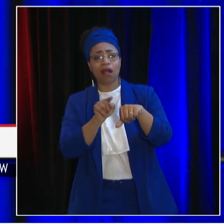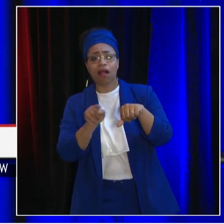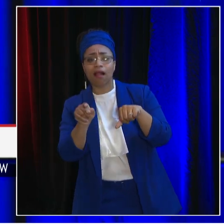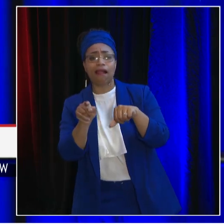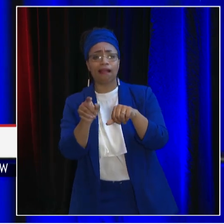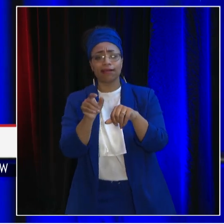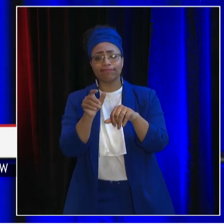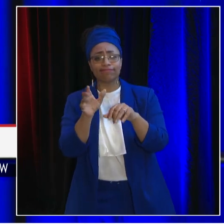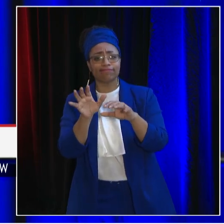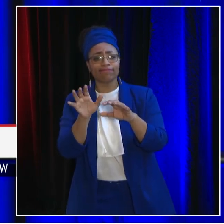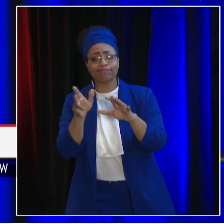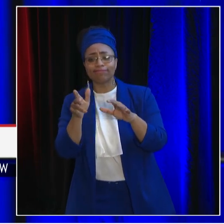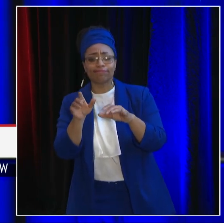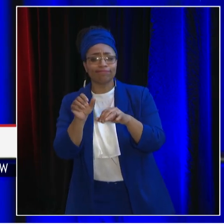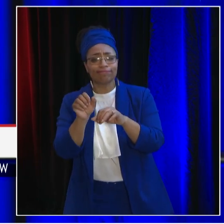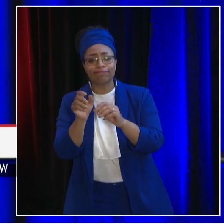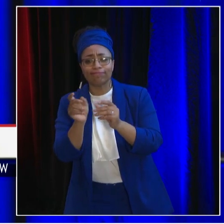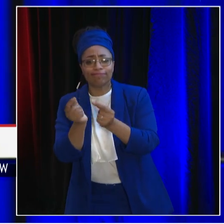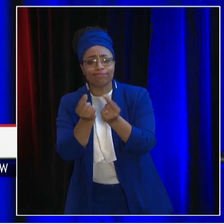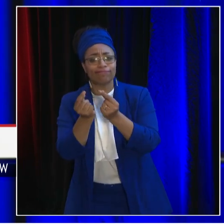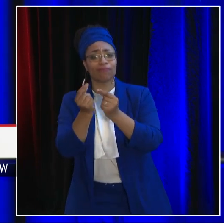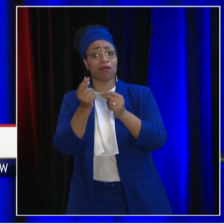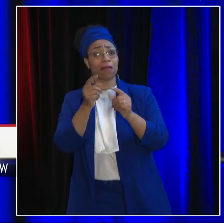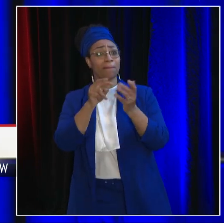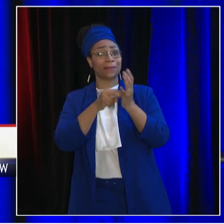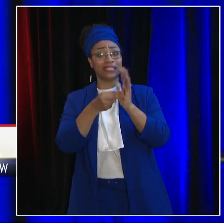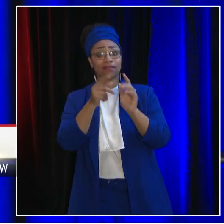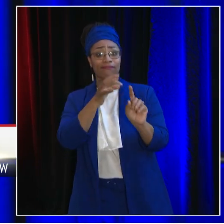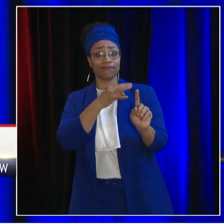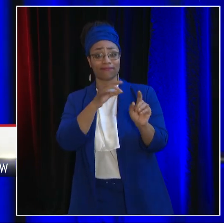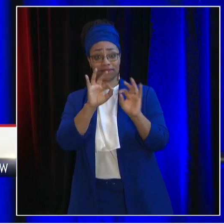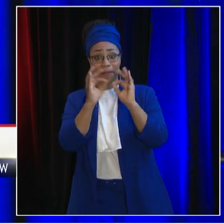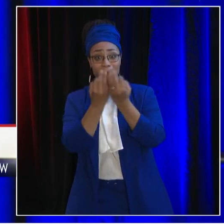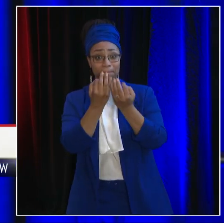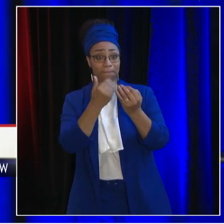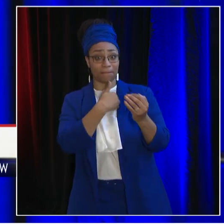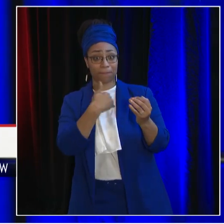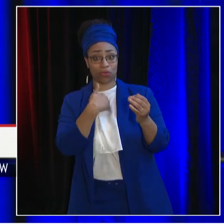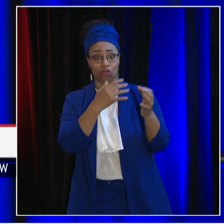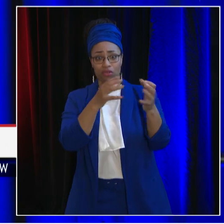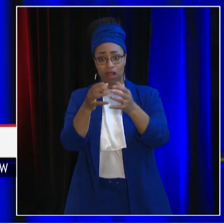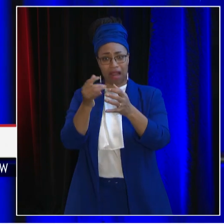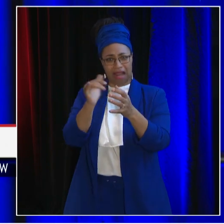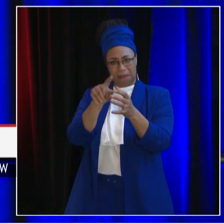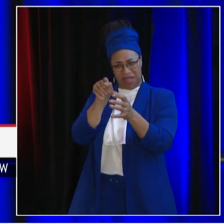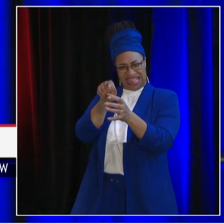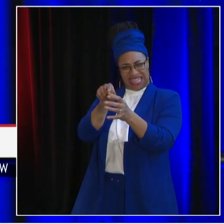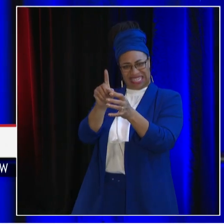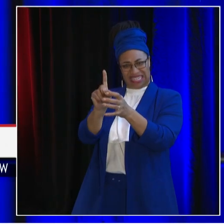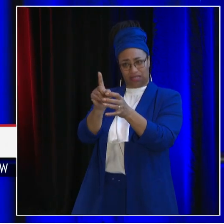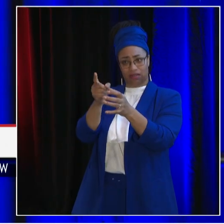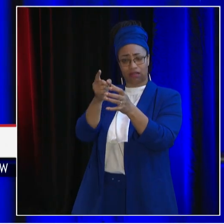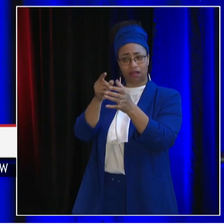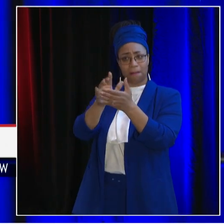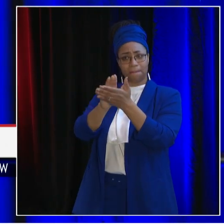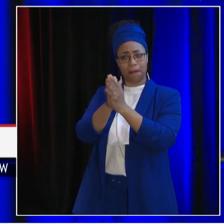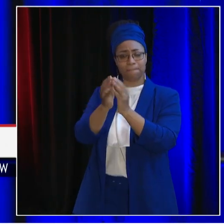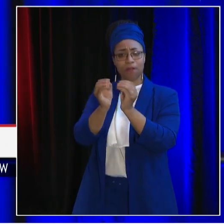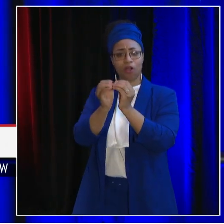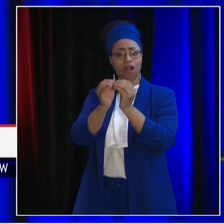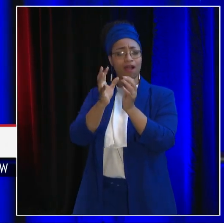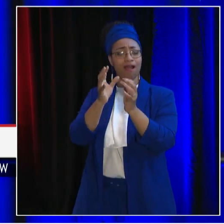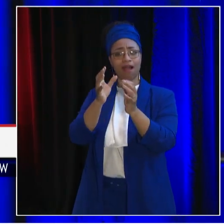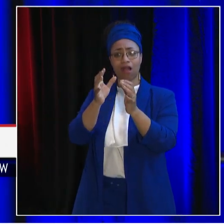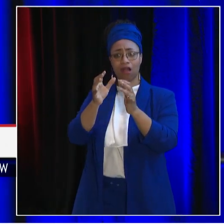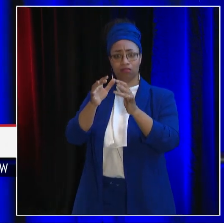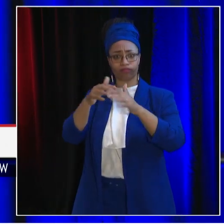slaves, and that Coakley was now their owner. Coakley held slaveholder